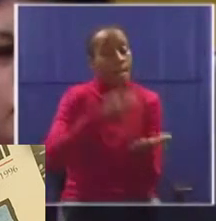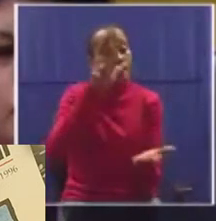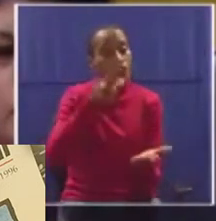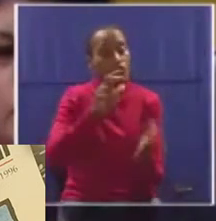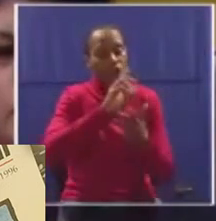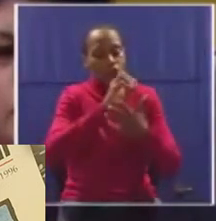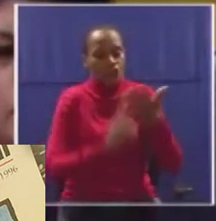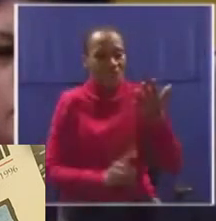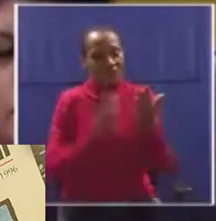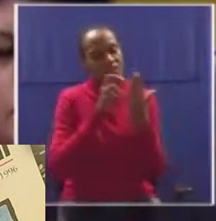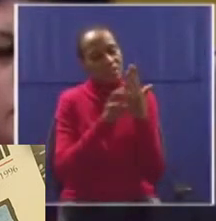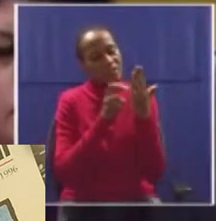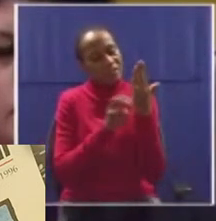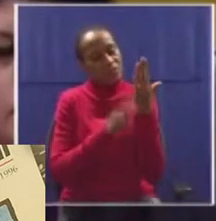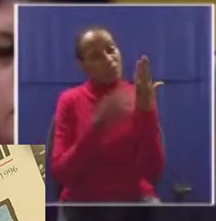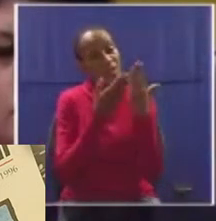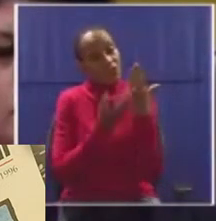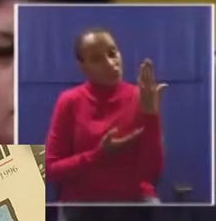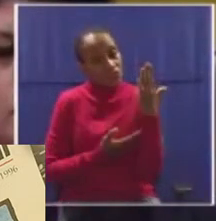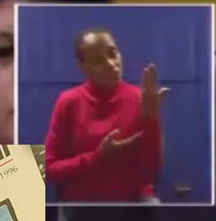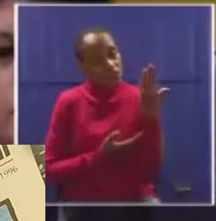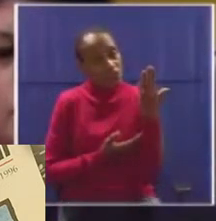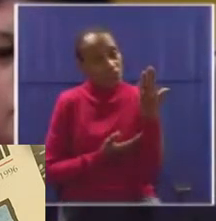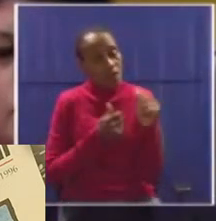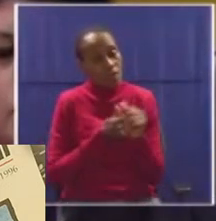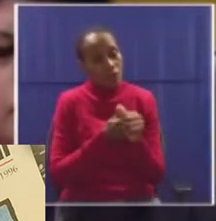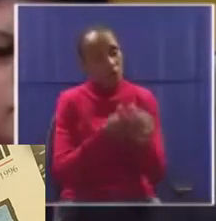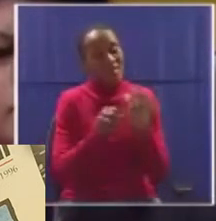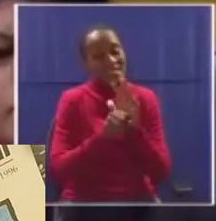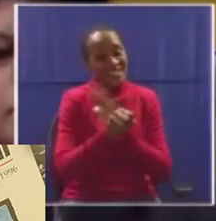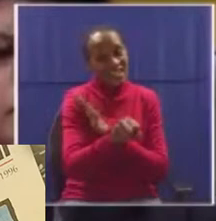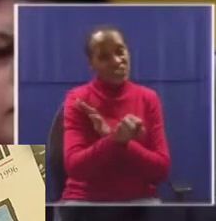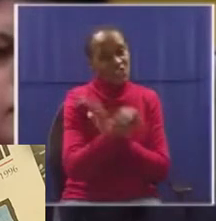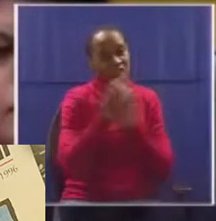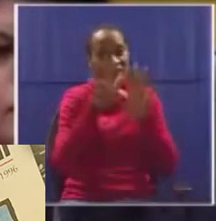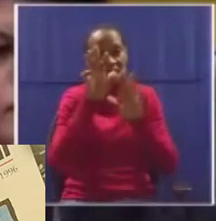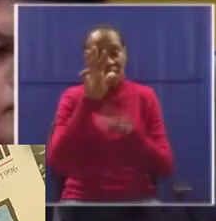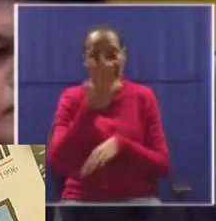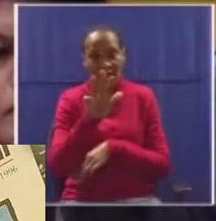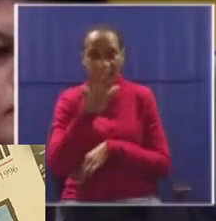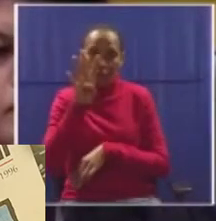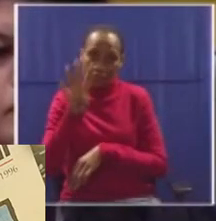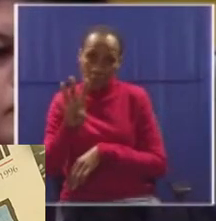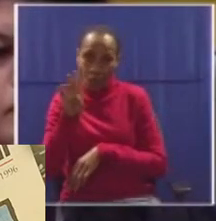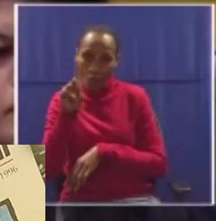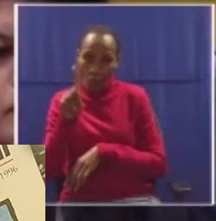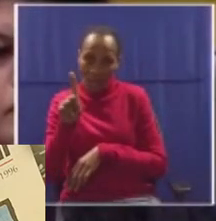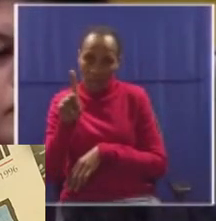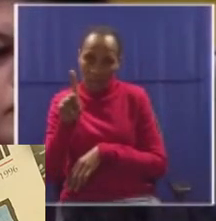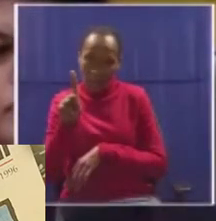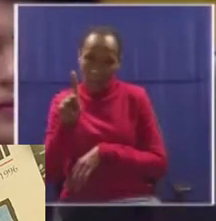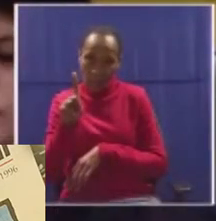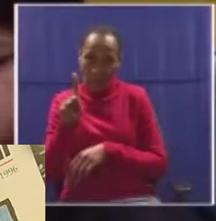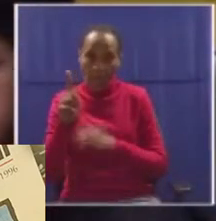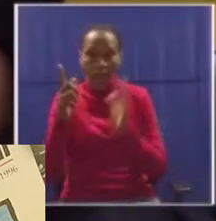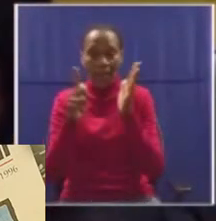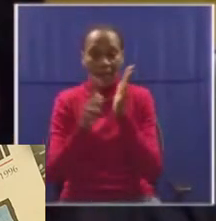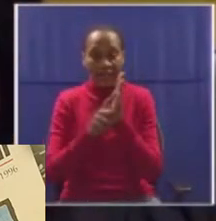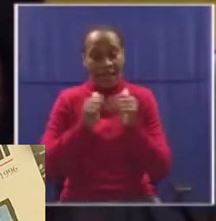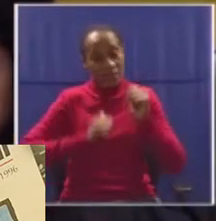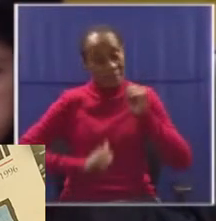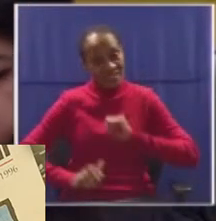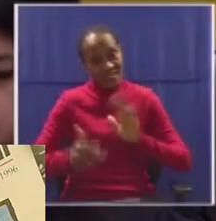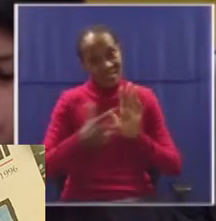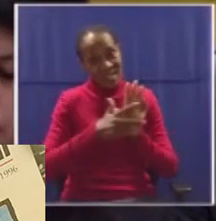of the draft regulation in terms of section 941 of legal